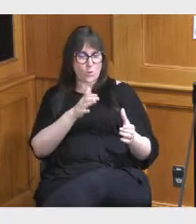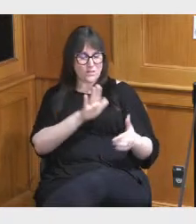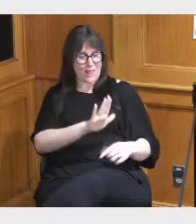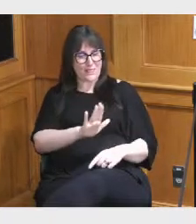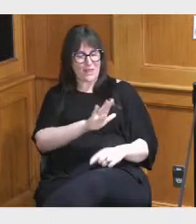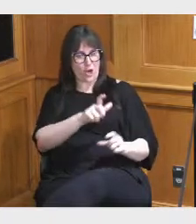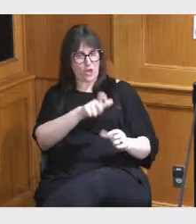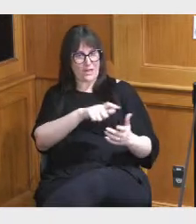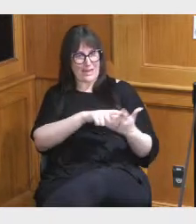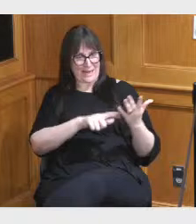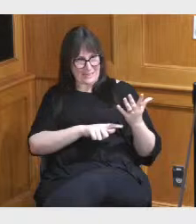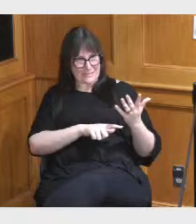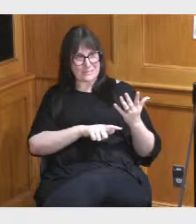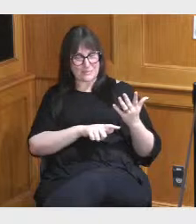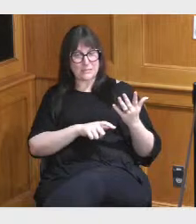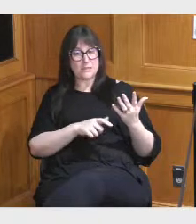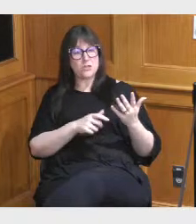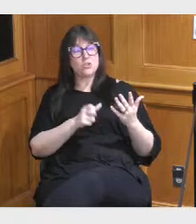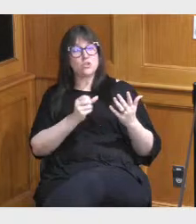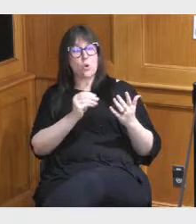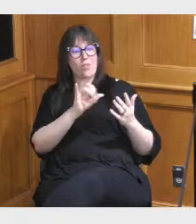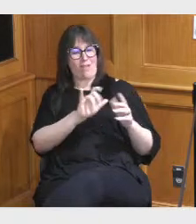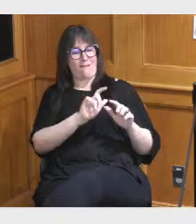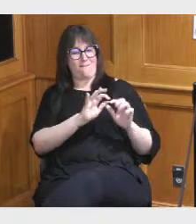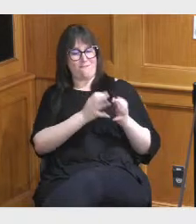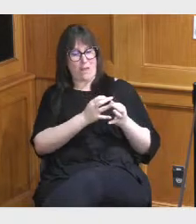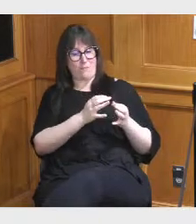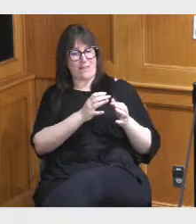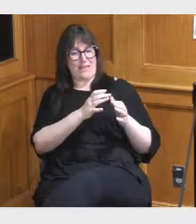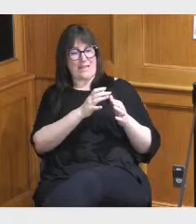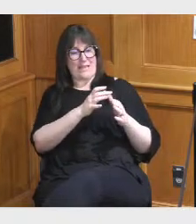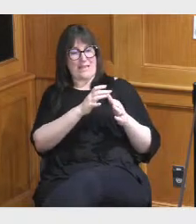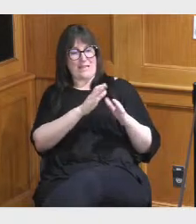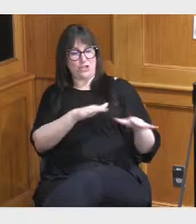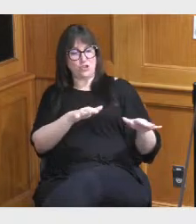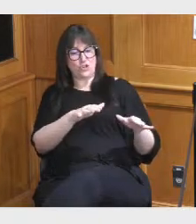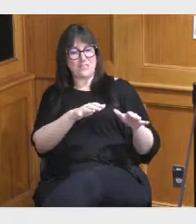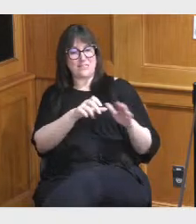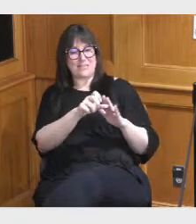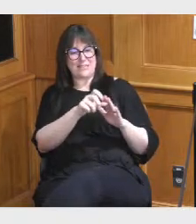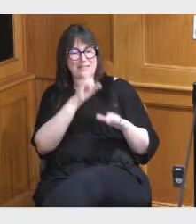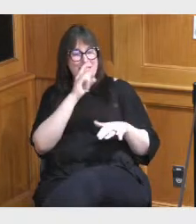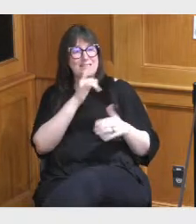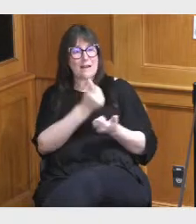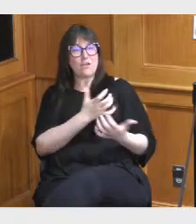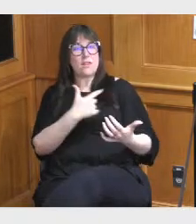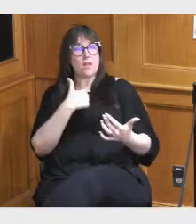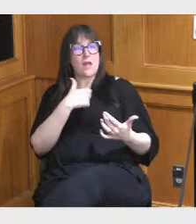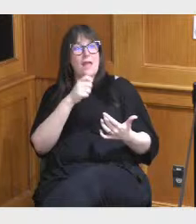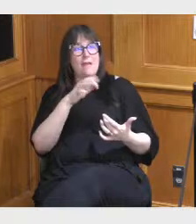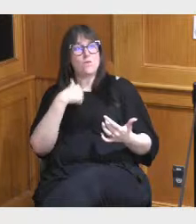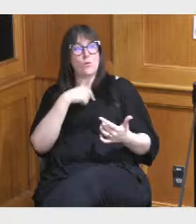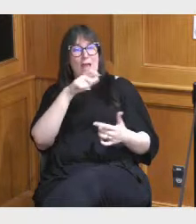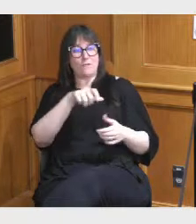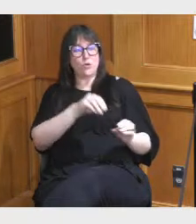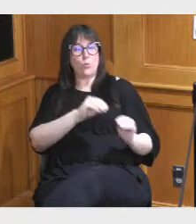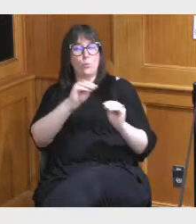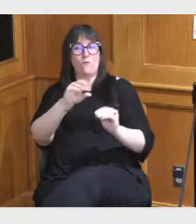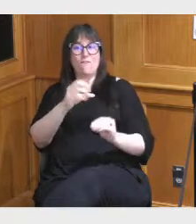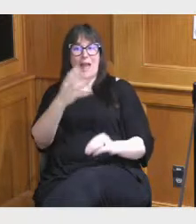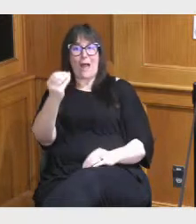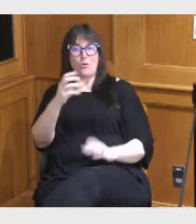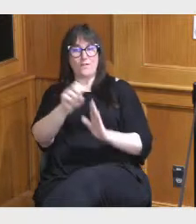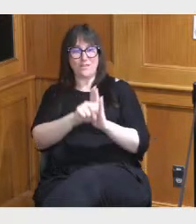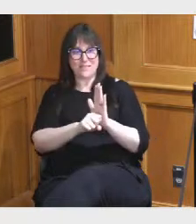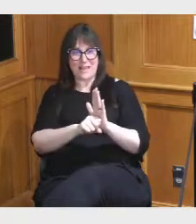have to move those families and those children out of state, there's some additional costs associated with that. So again, not a local